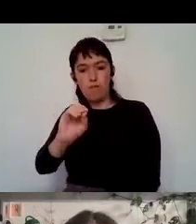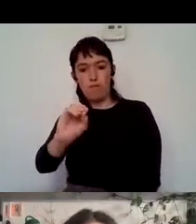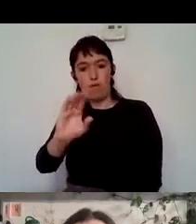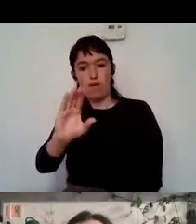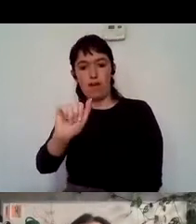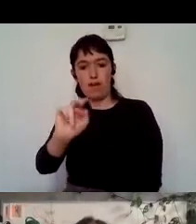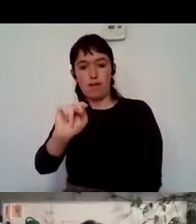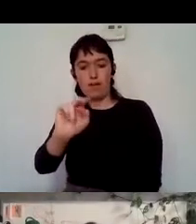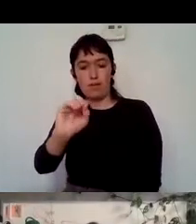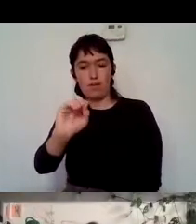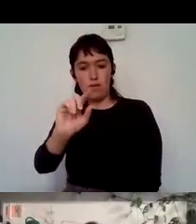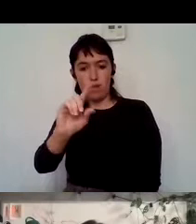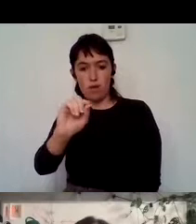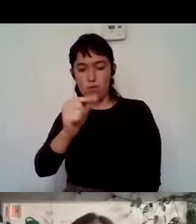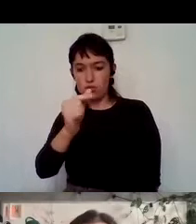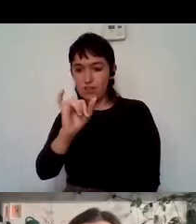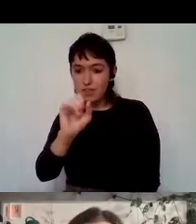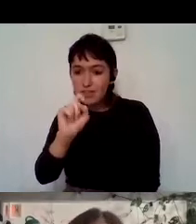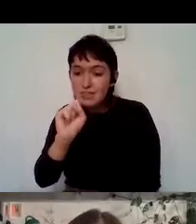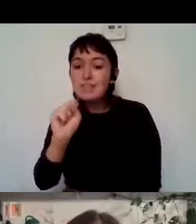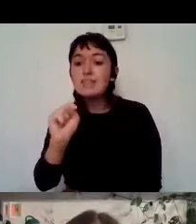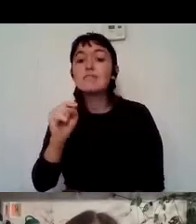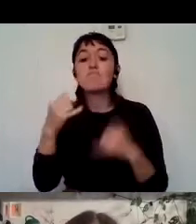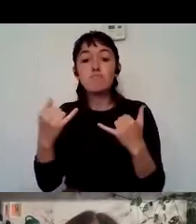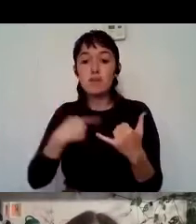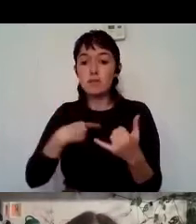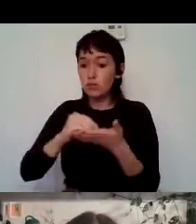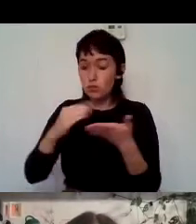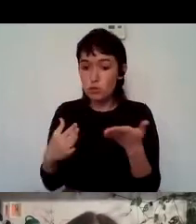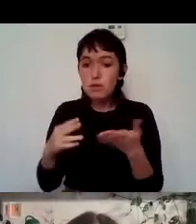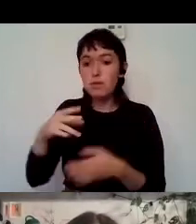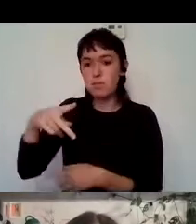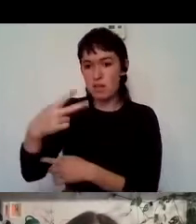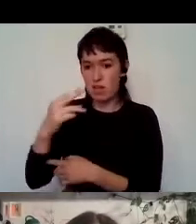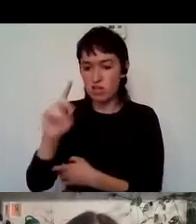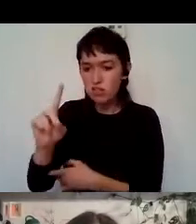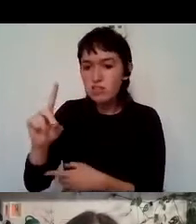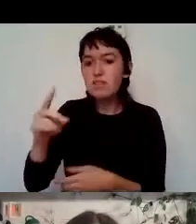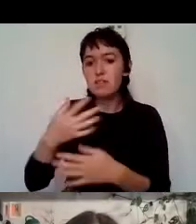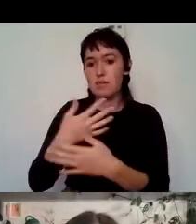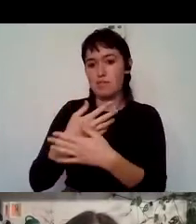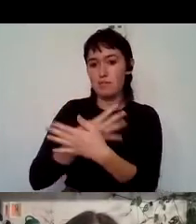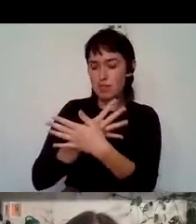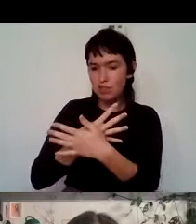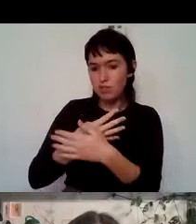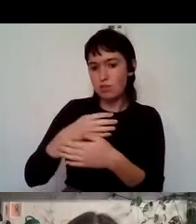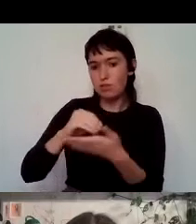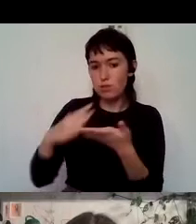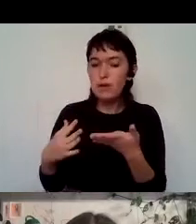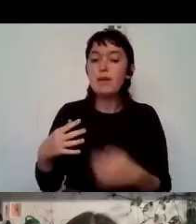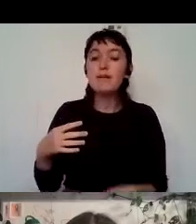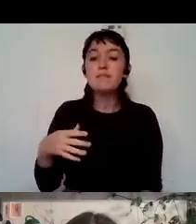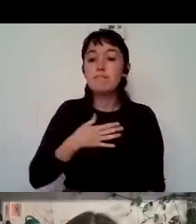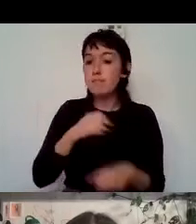a PhD student. My job is to study volcanoes and what happens inside of them. My job is to find